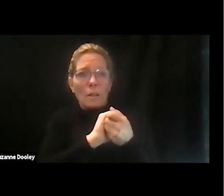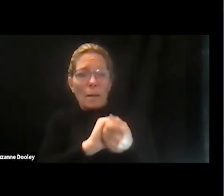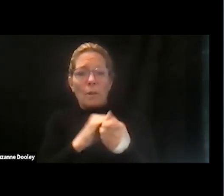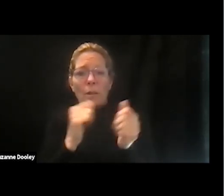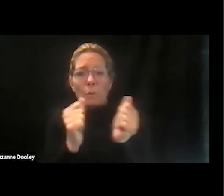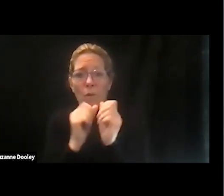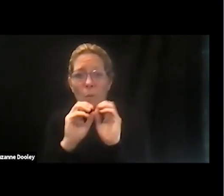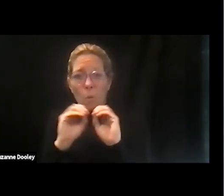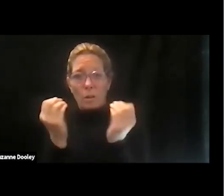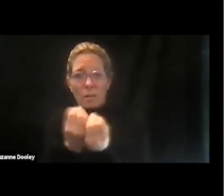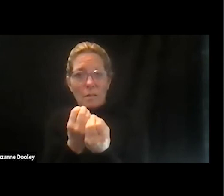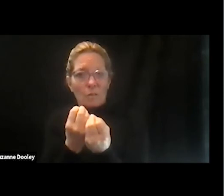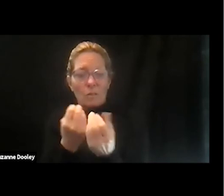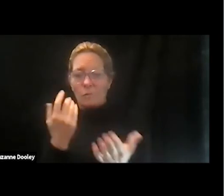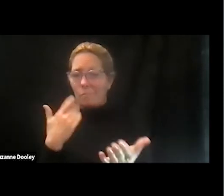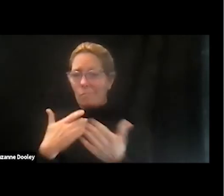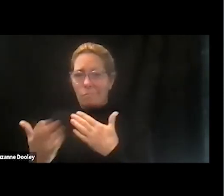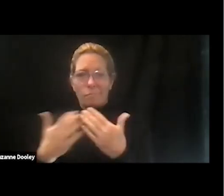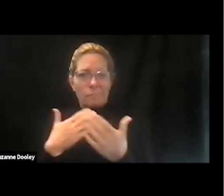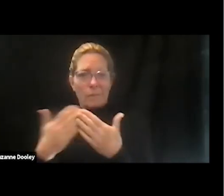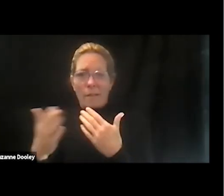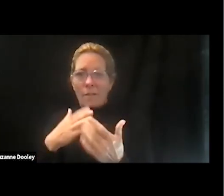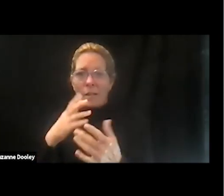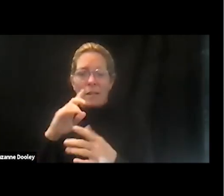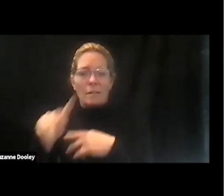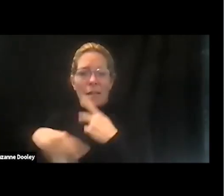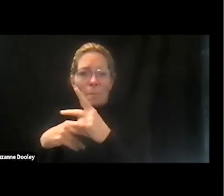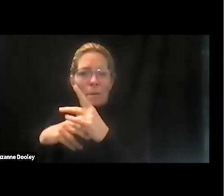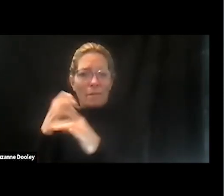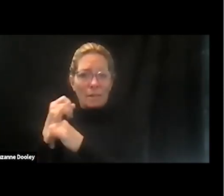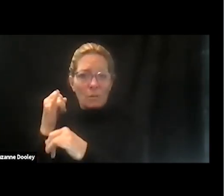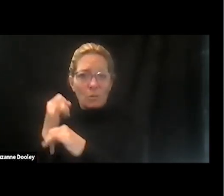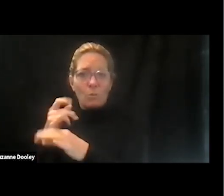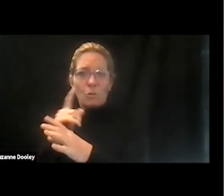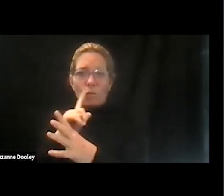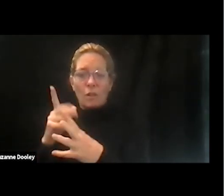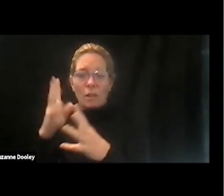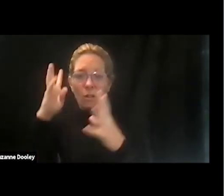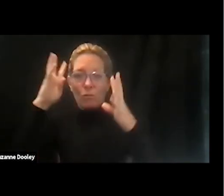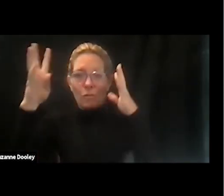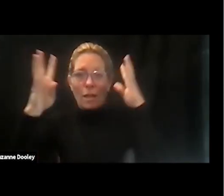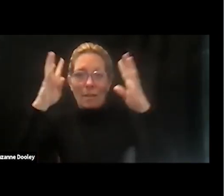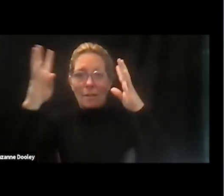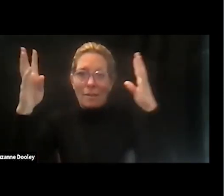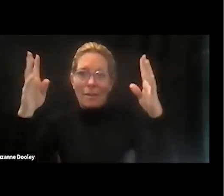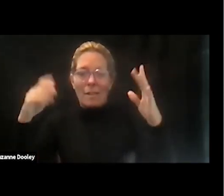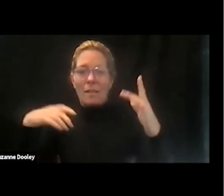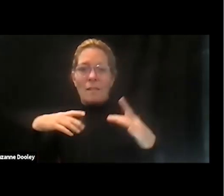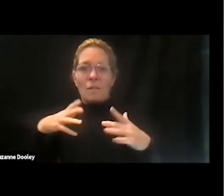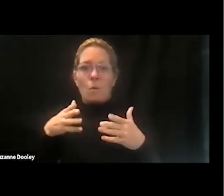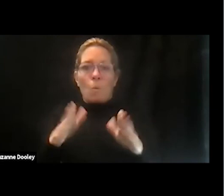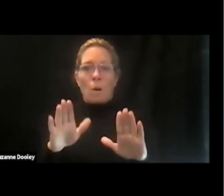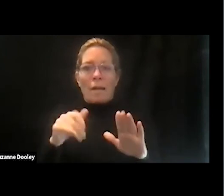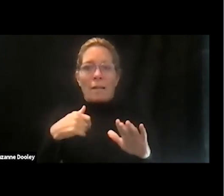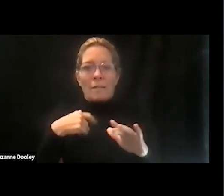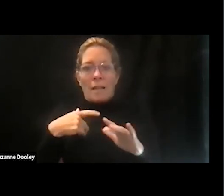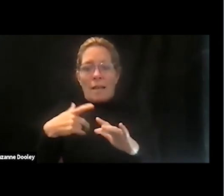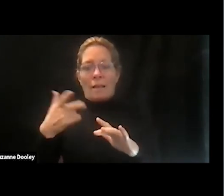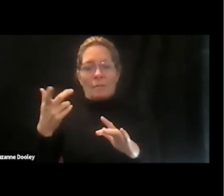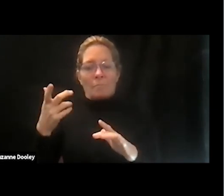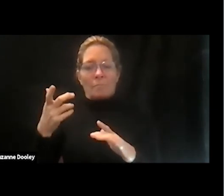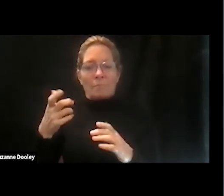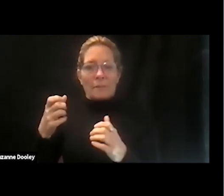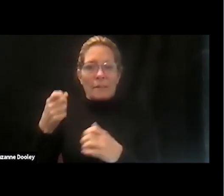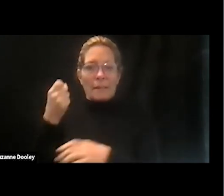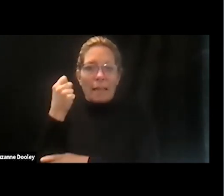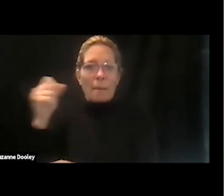whatever, in whatever kind of institution, to really create these platforms and these campaigns. I